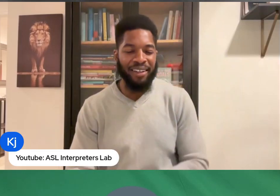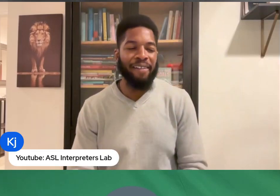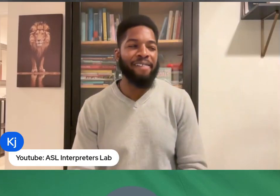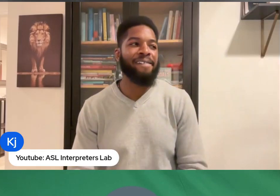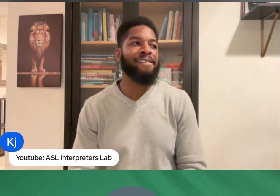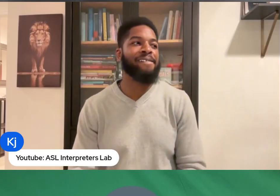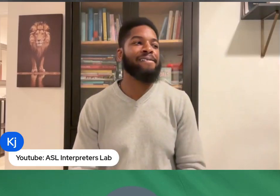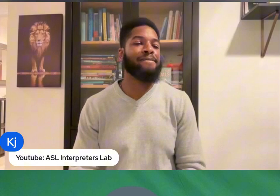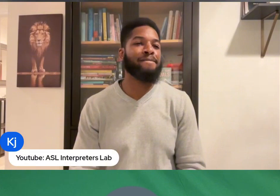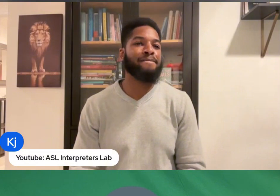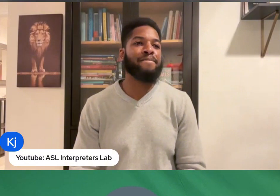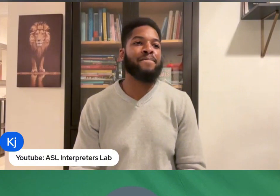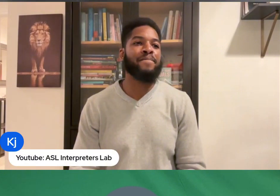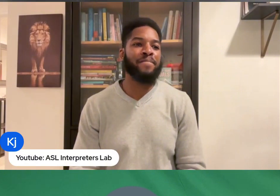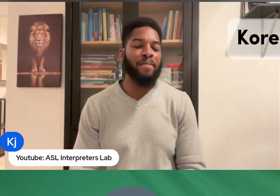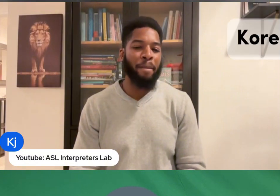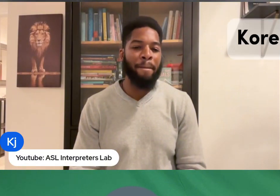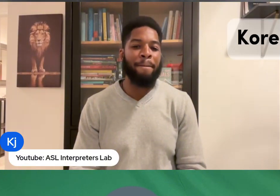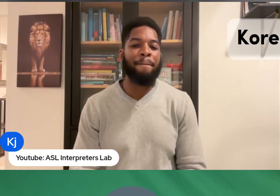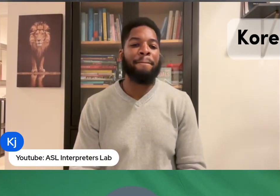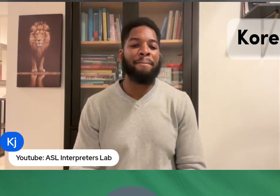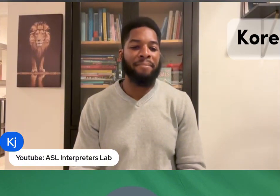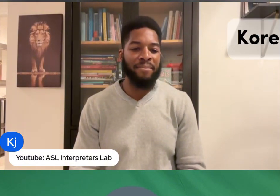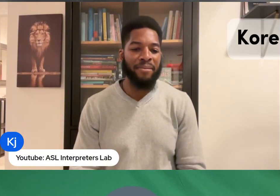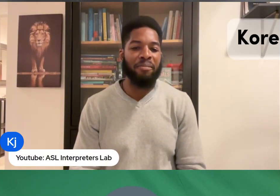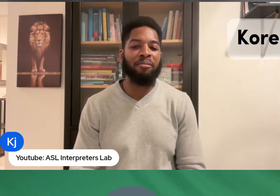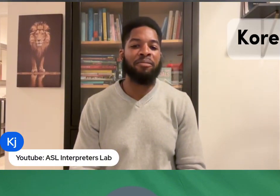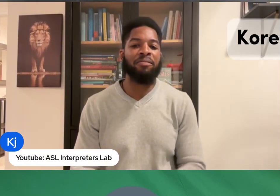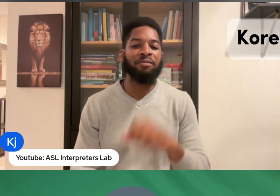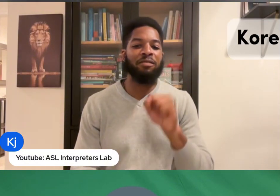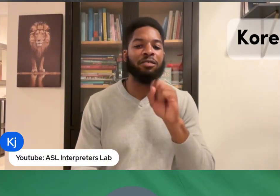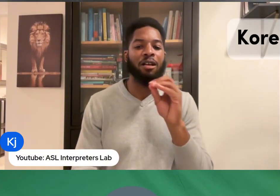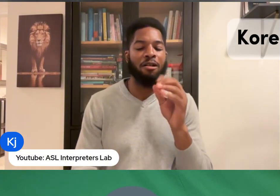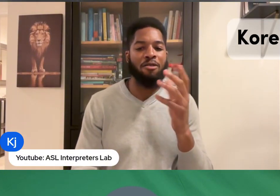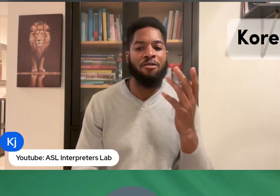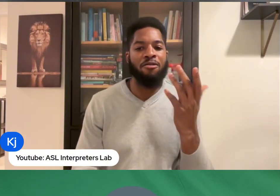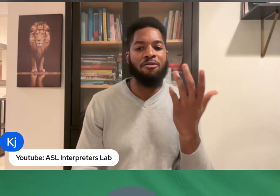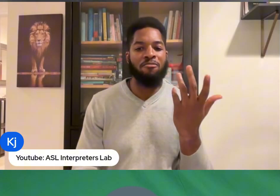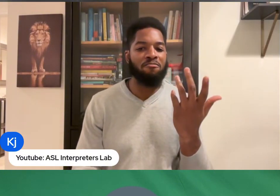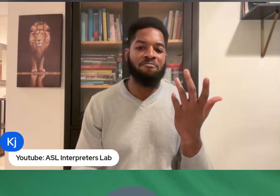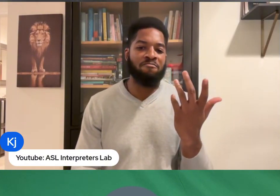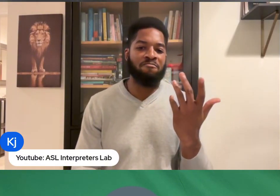in the case of Kareem, millennials view things is,